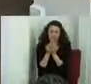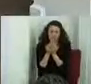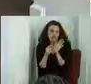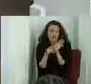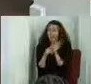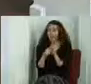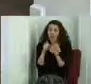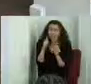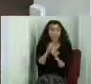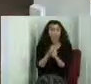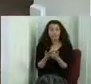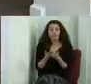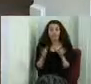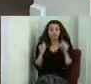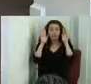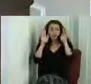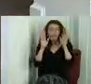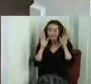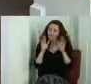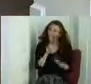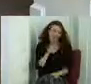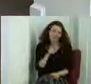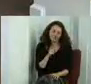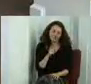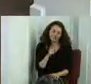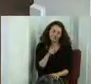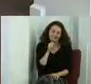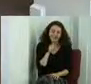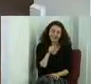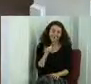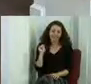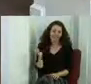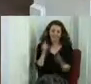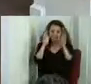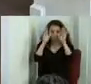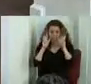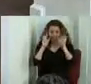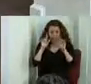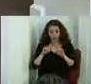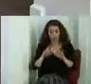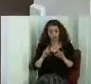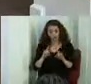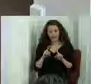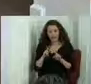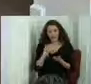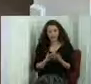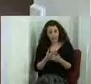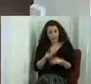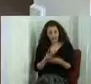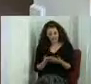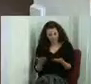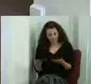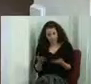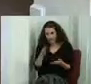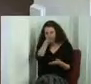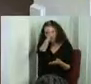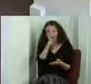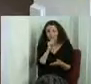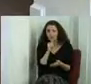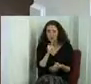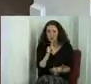truth is that not everything is wonderful. But the great thing is that God calls us not to do this on our